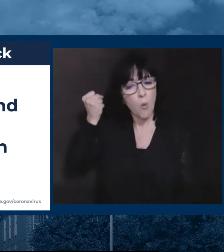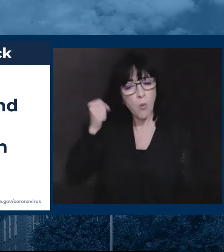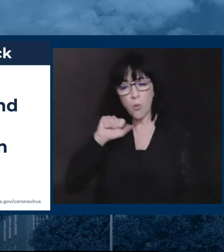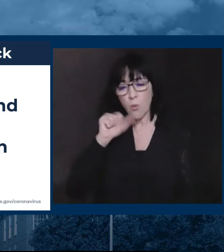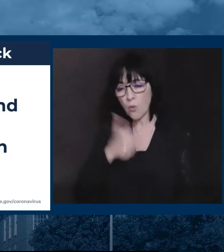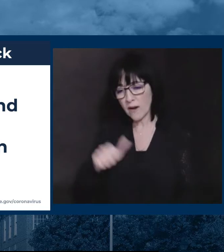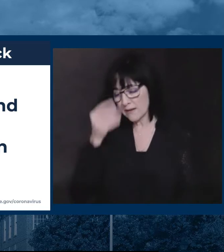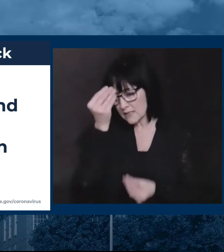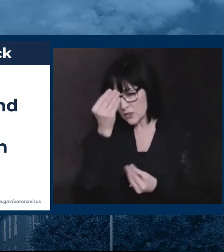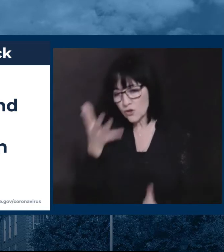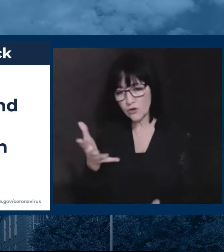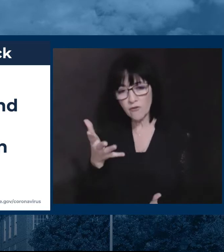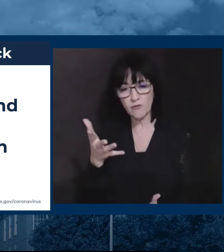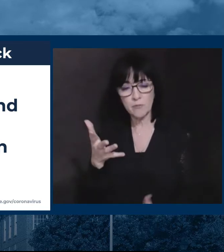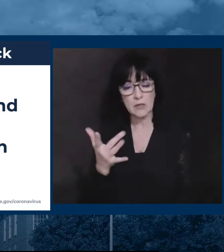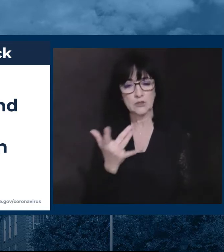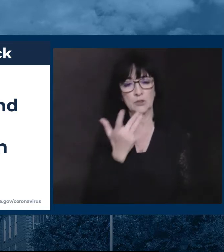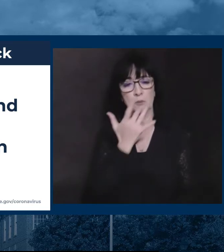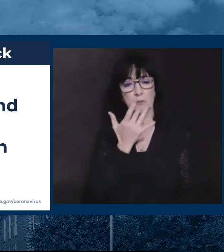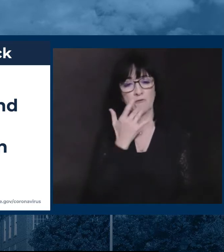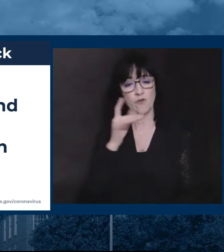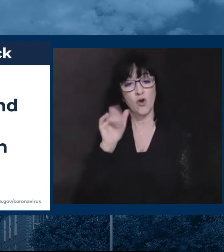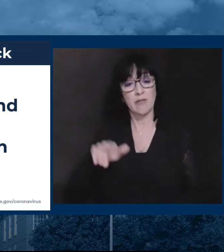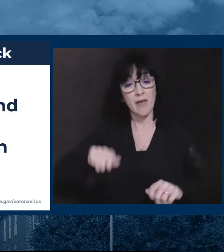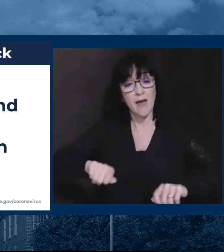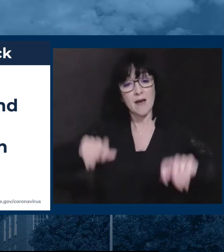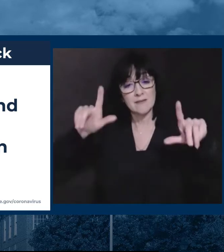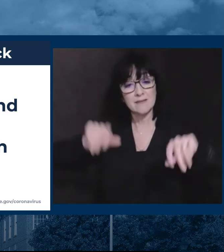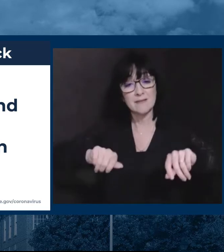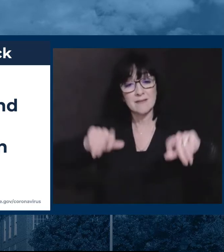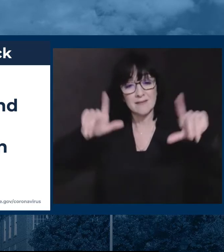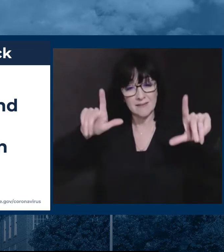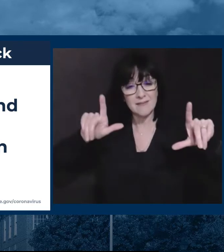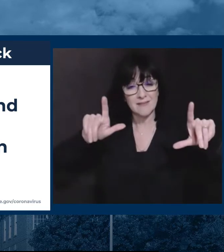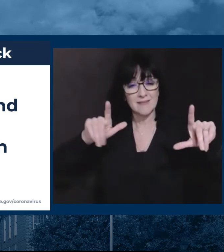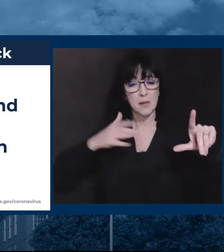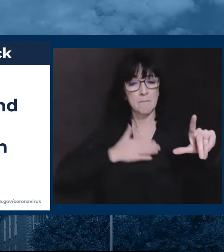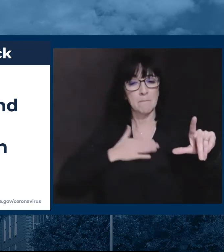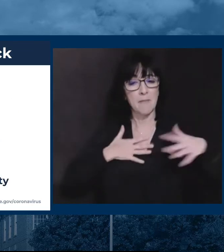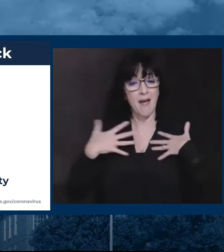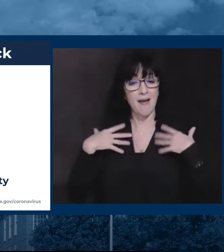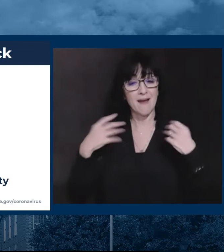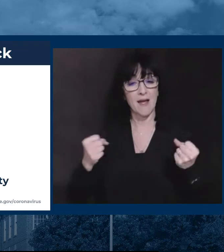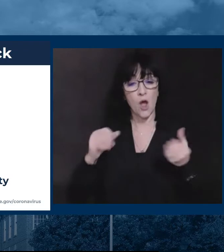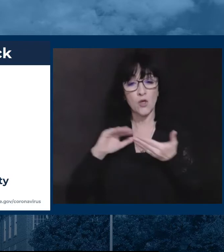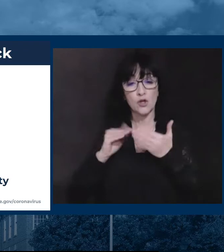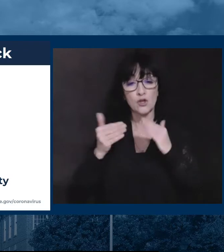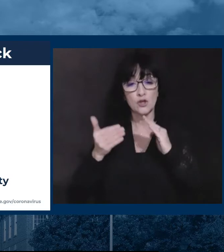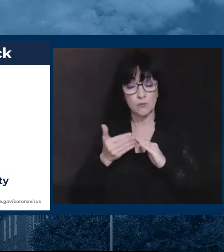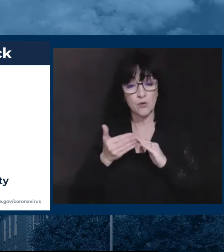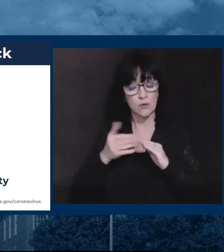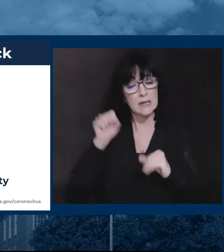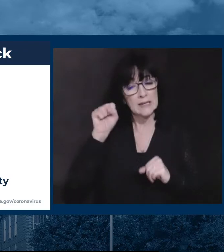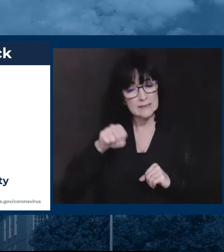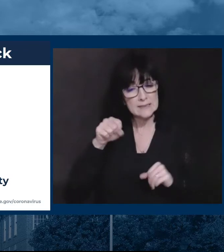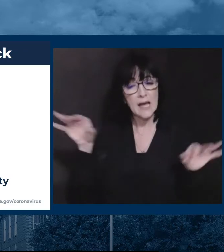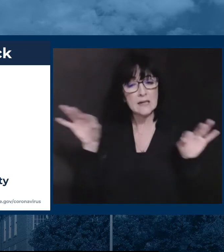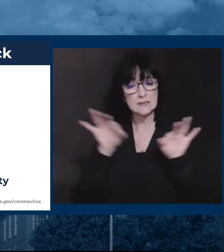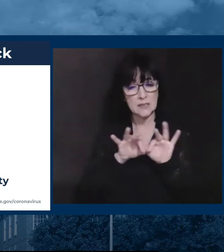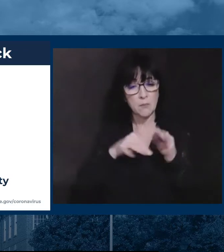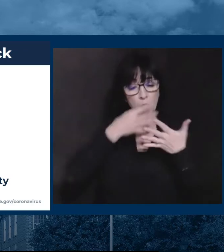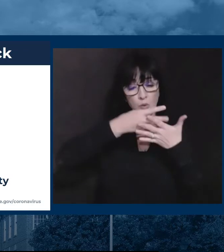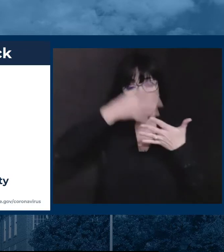change the dashboard, to make it more informative, to give graphs as well as